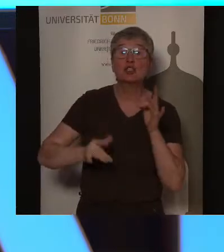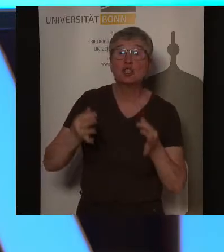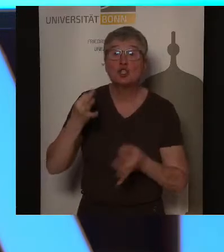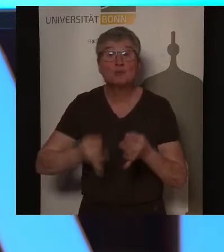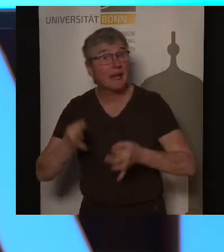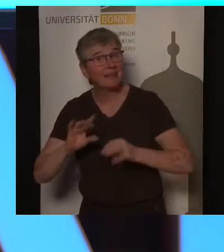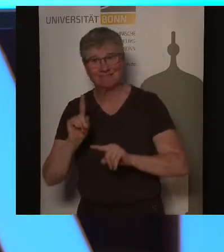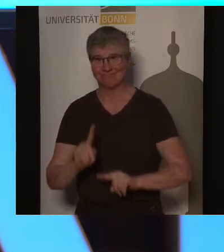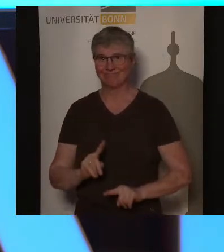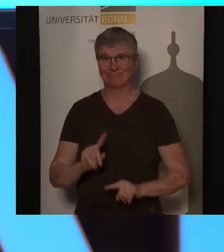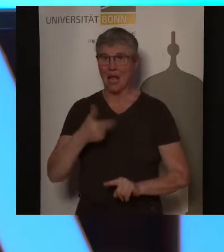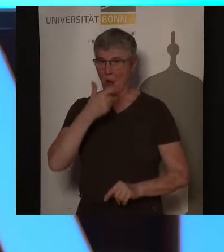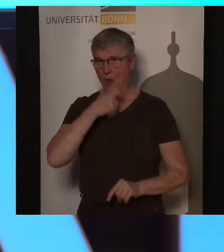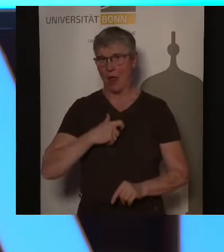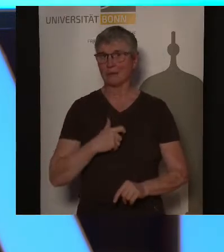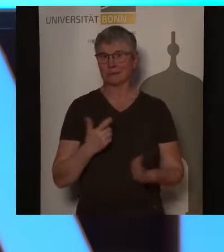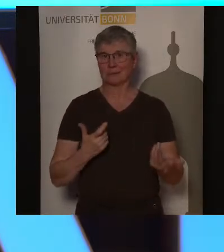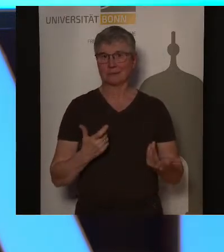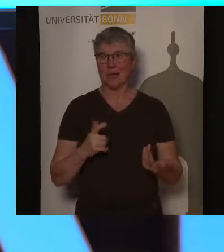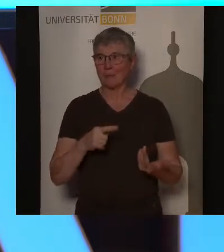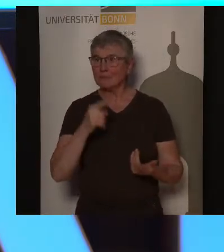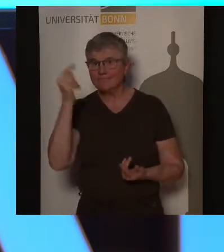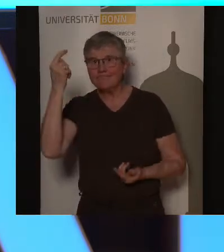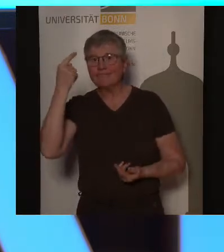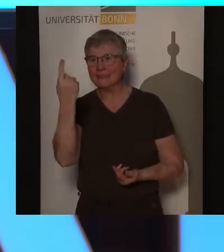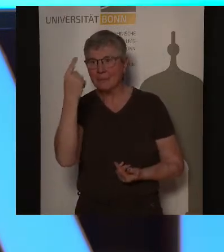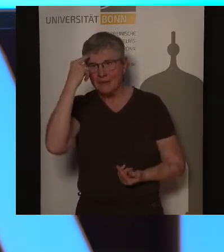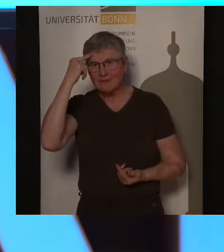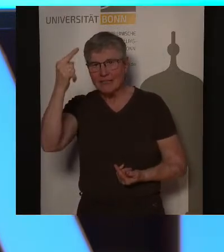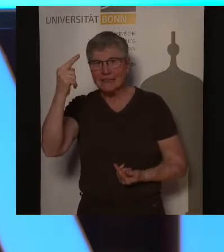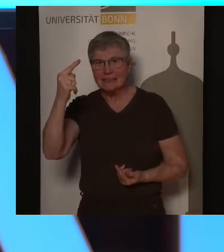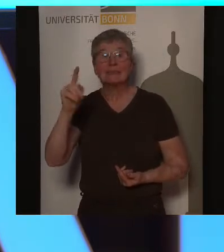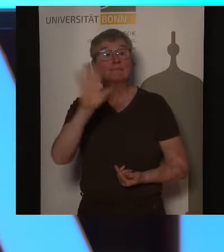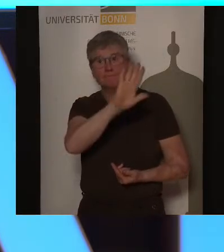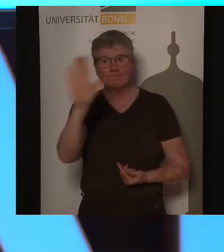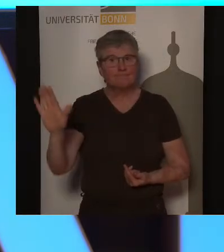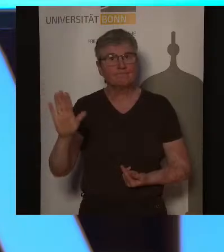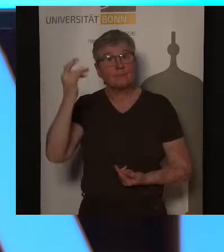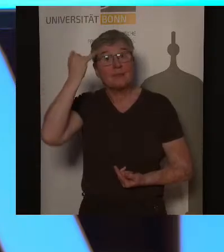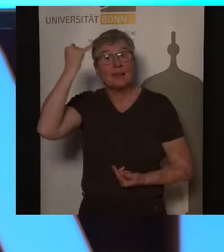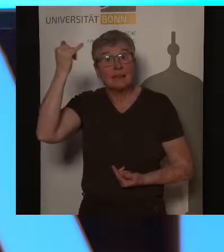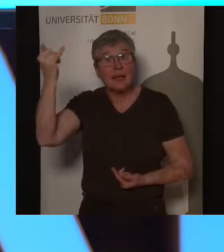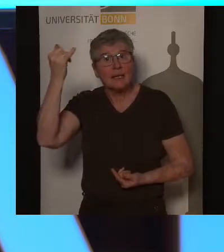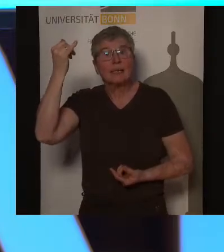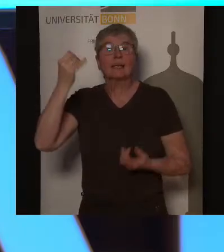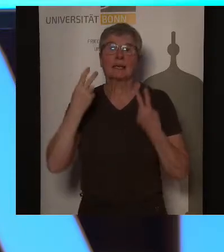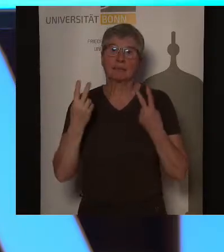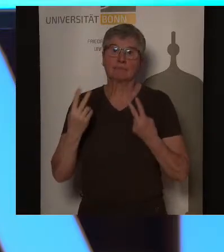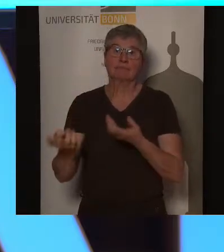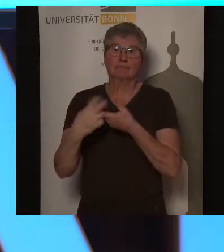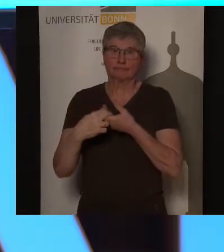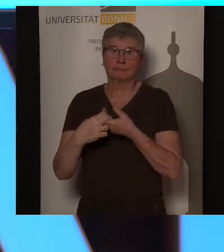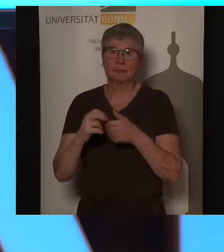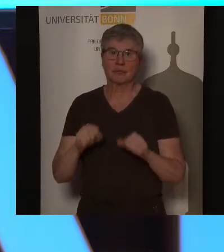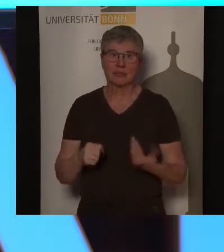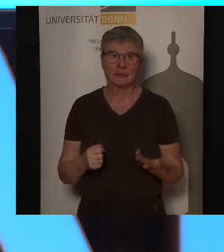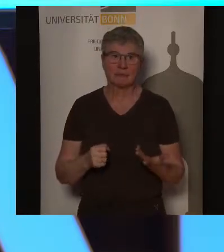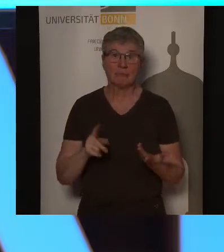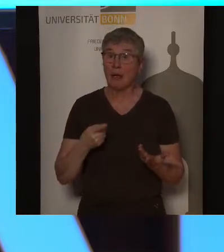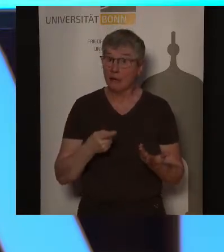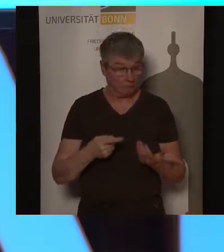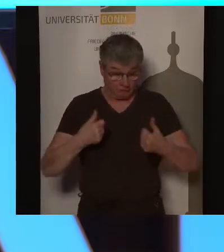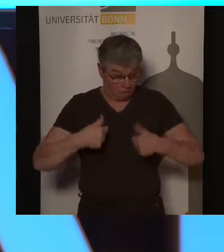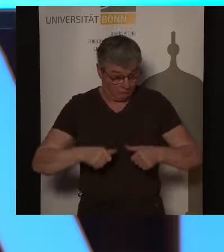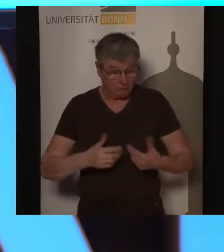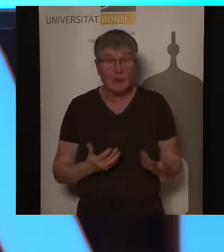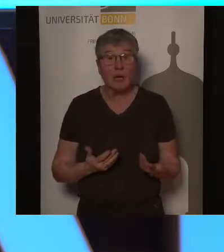example. So we also have serious issues that we're working on. It's not just all about partying and fun. But what I'm trying